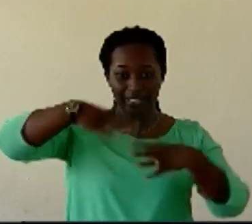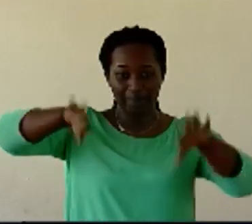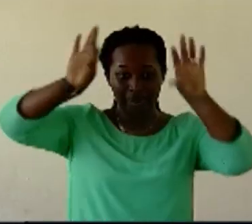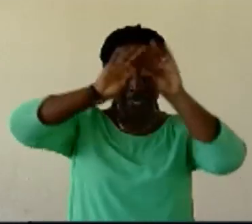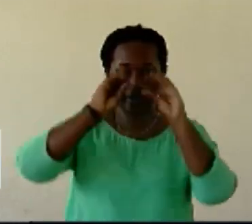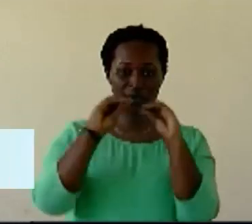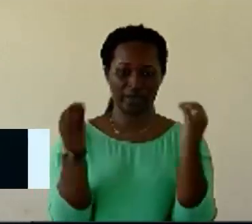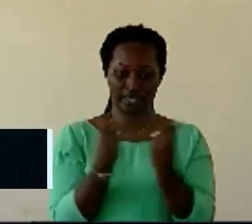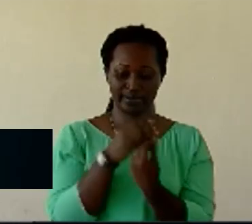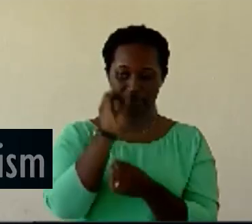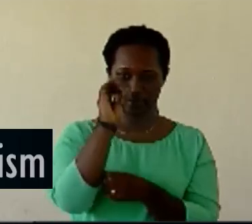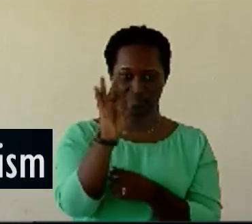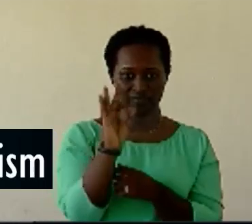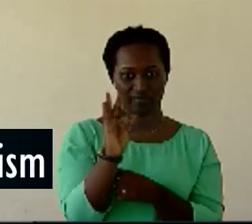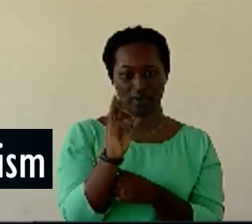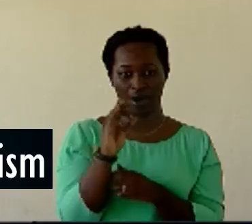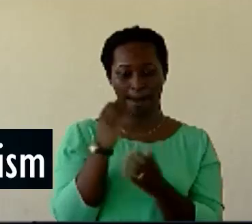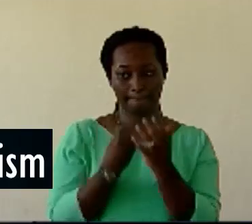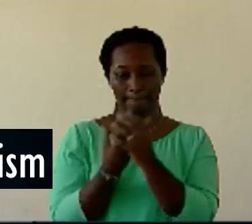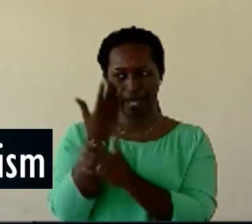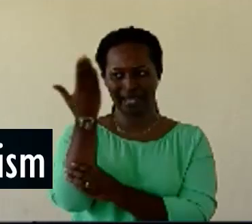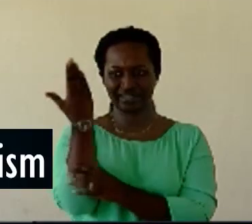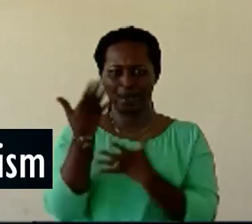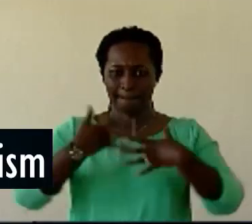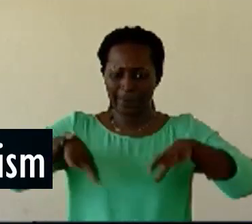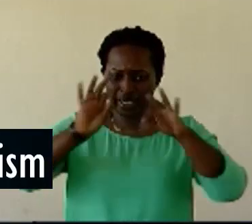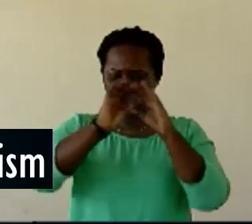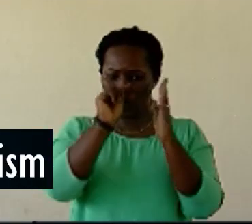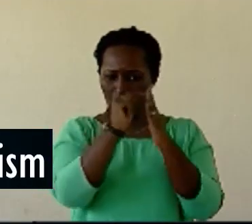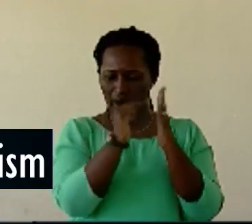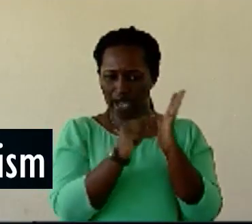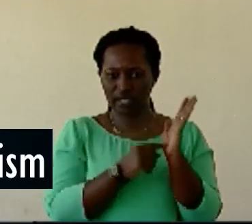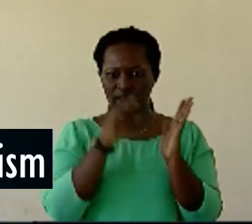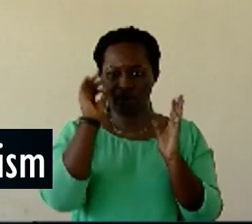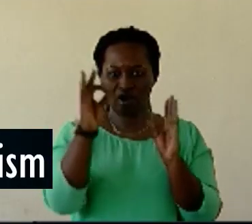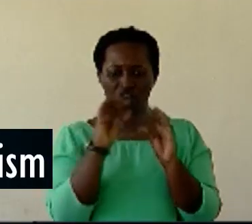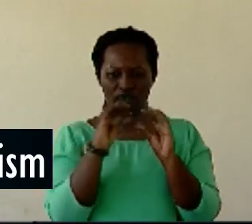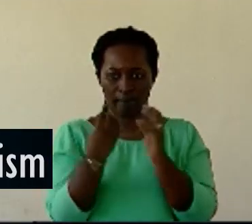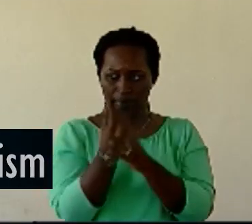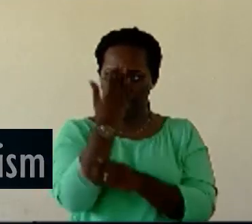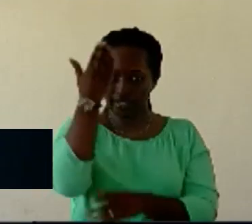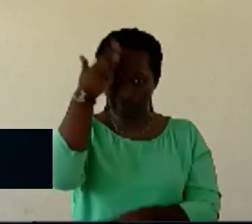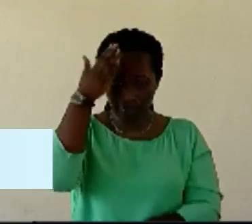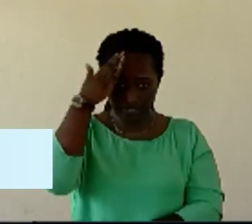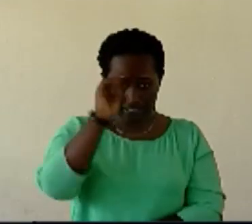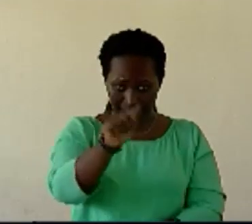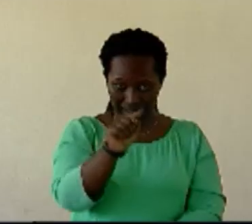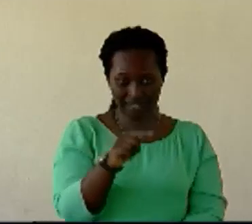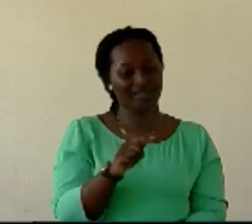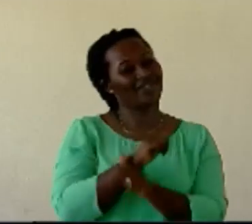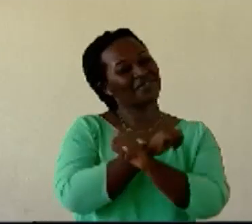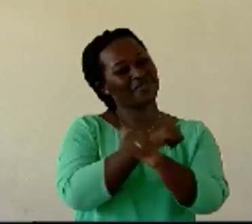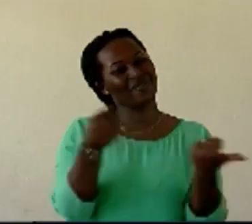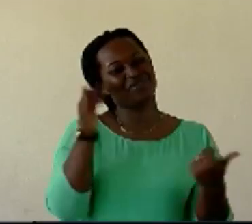organs of a plant? Main organs of a plant, do you still remember them? Good. You are very